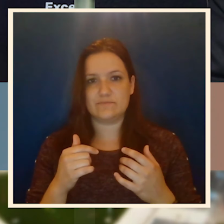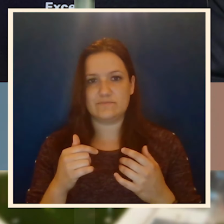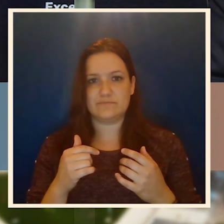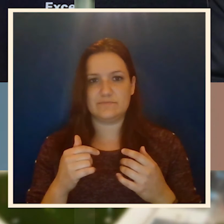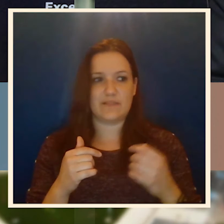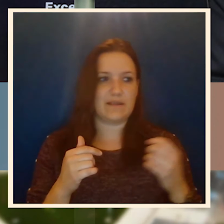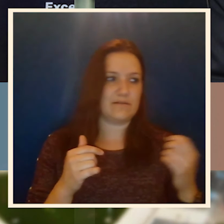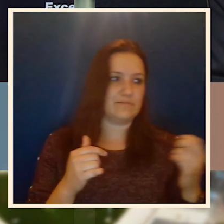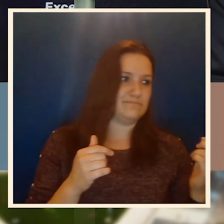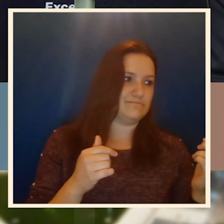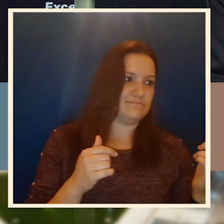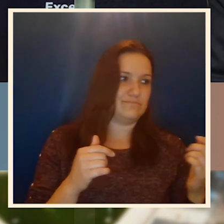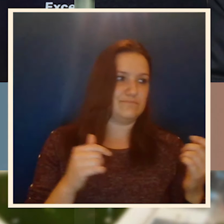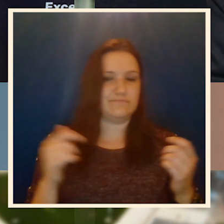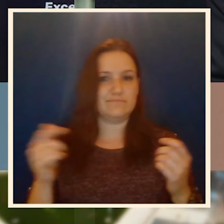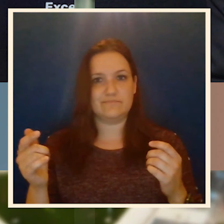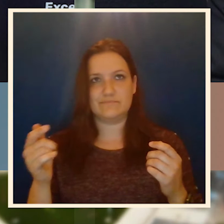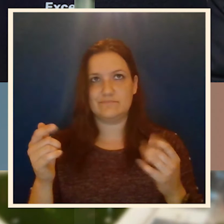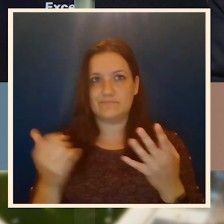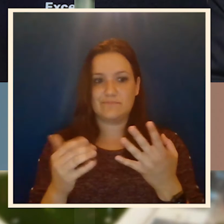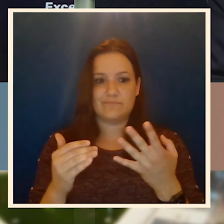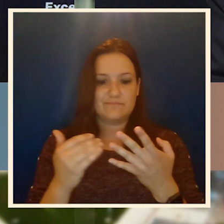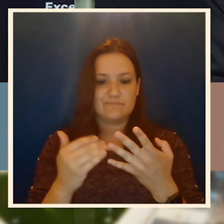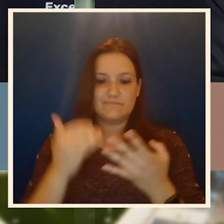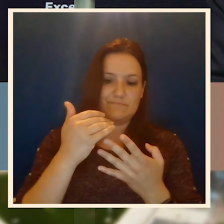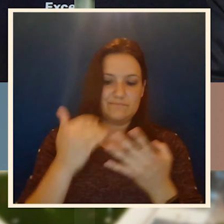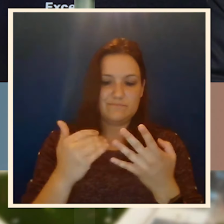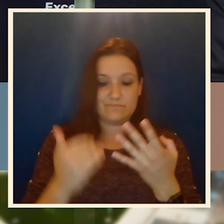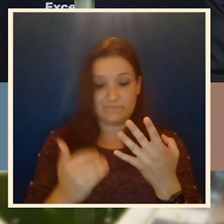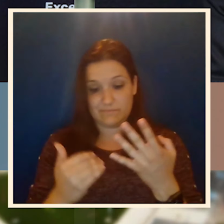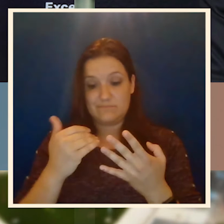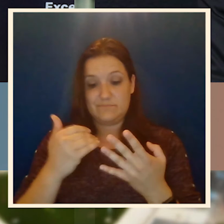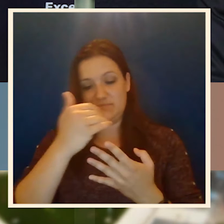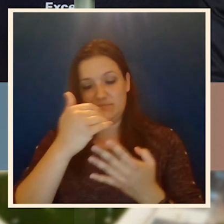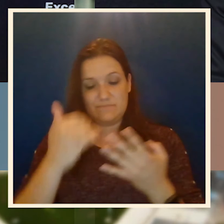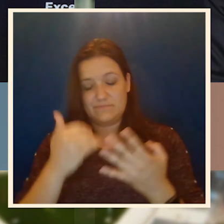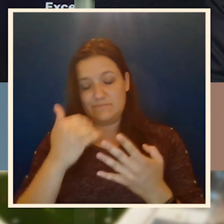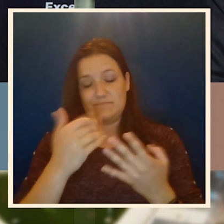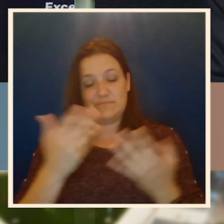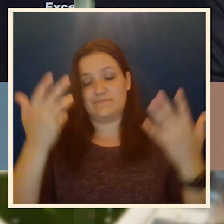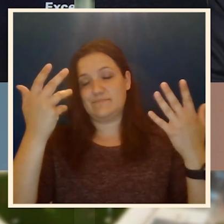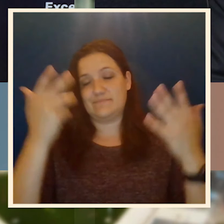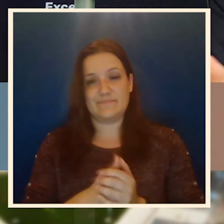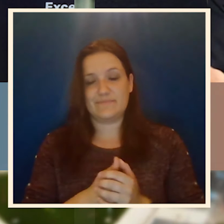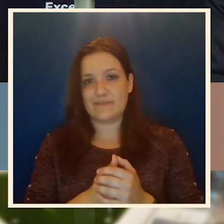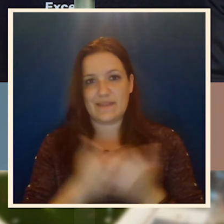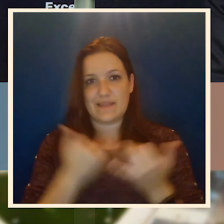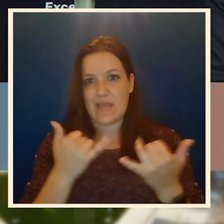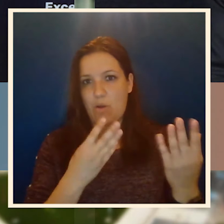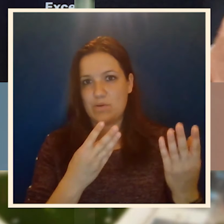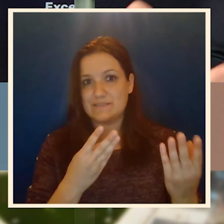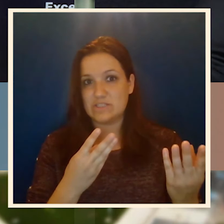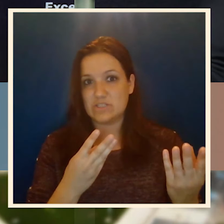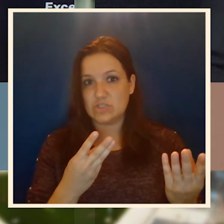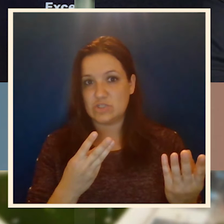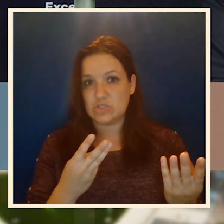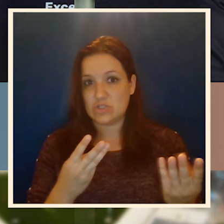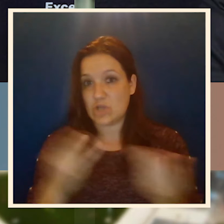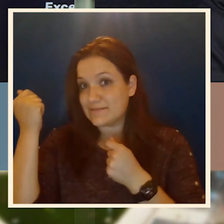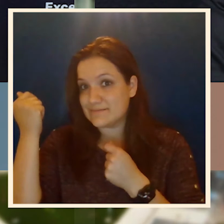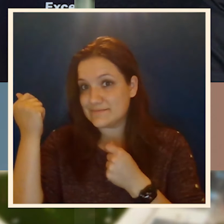been subject to those. And we're all, as we've moved back and forth through the tiers, and sometimes setbacks and